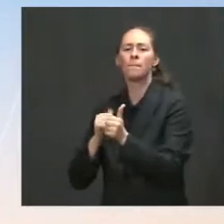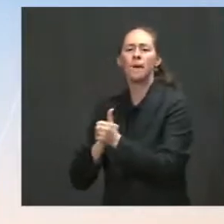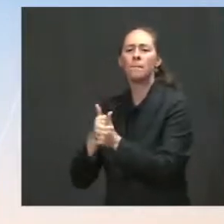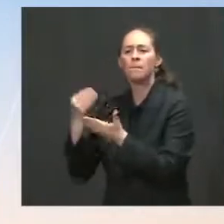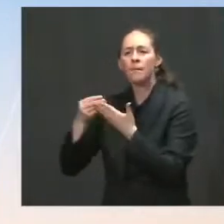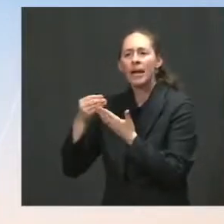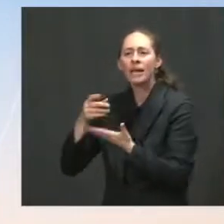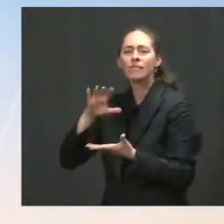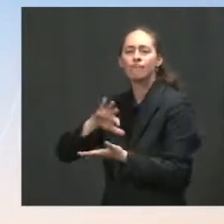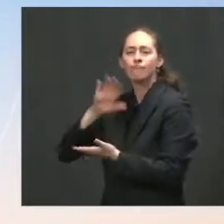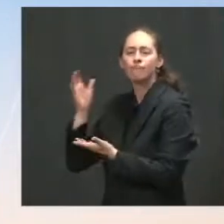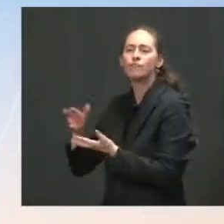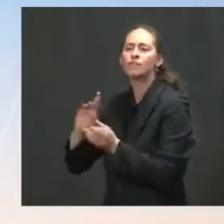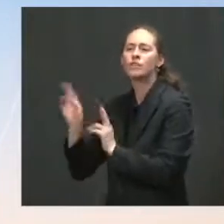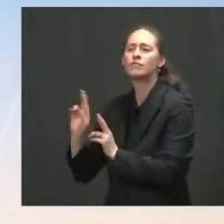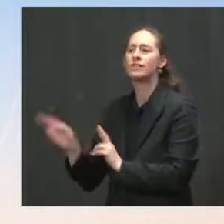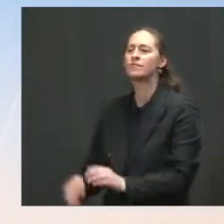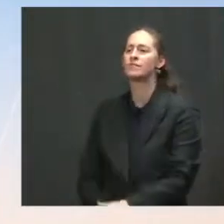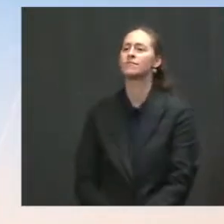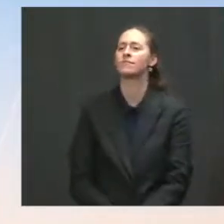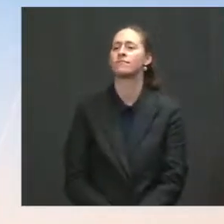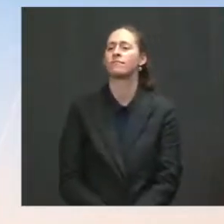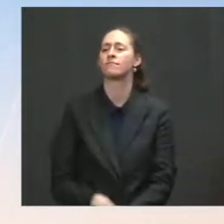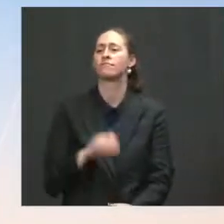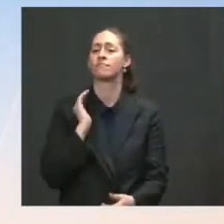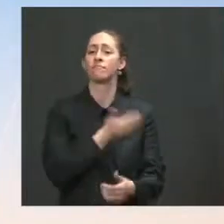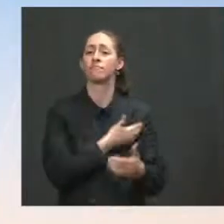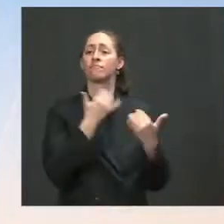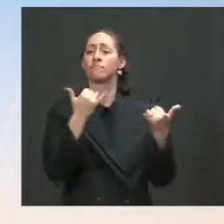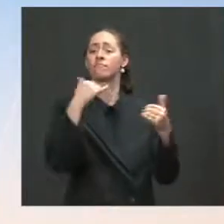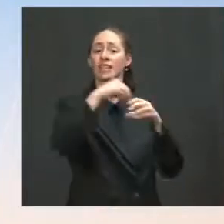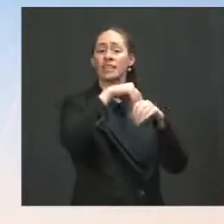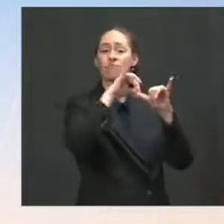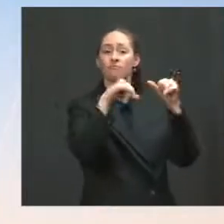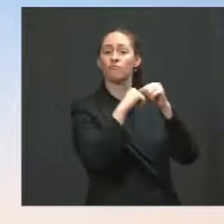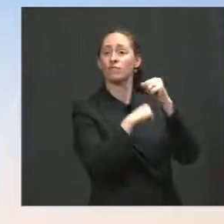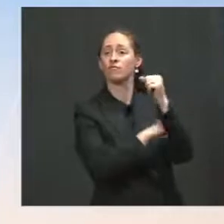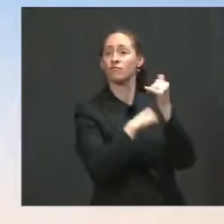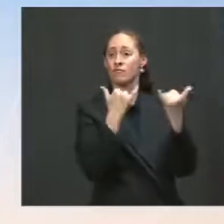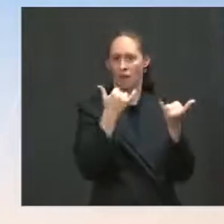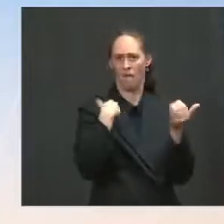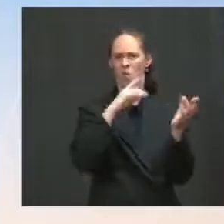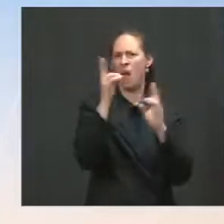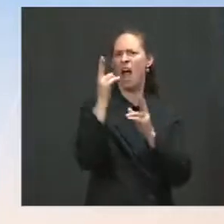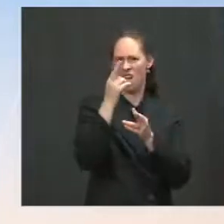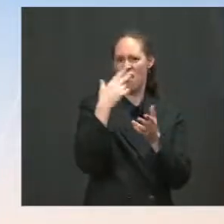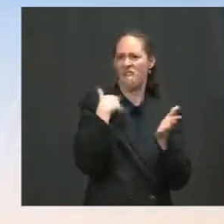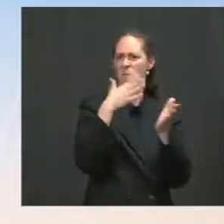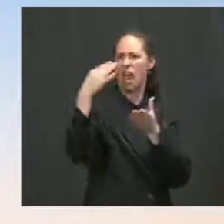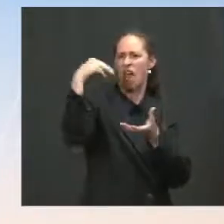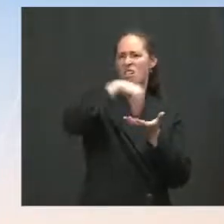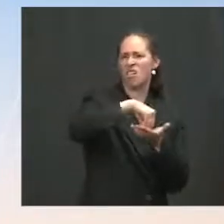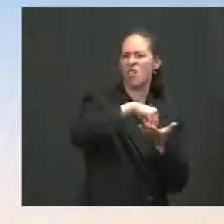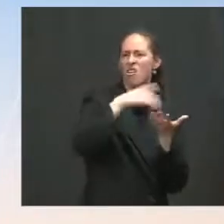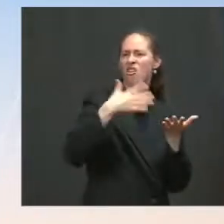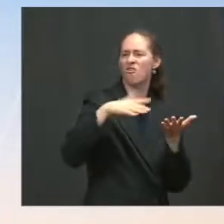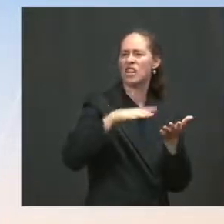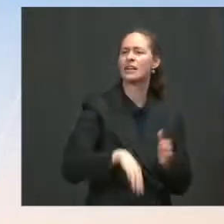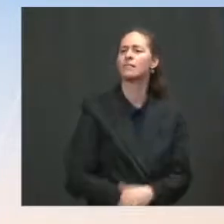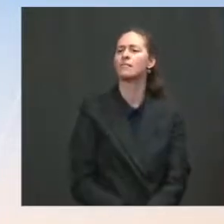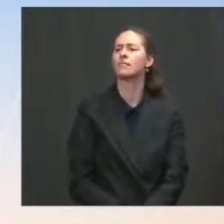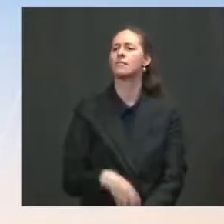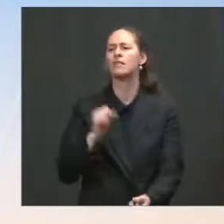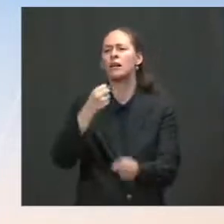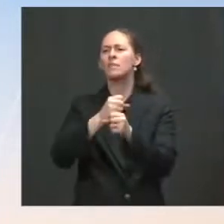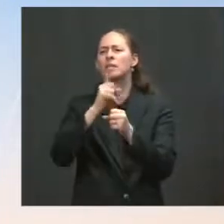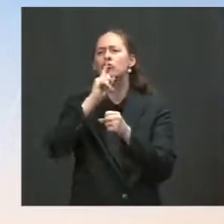front, but also making sure that he engages with our nation's top scientists and experts, and Dr. Lander is certainly one of them, about